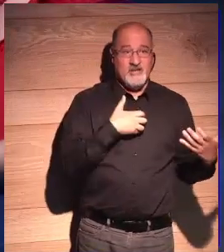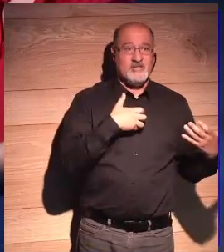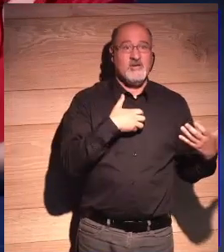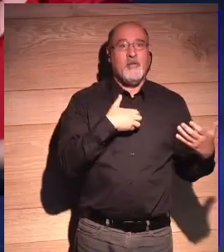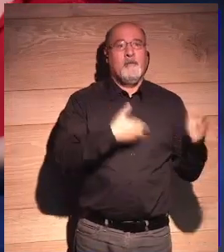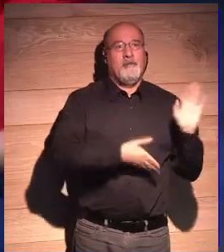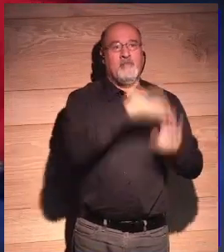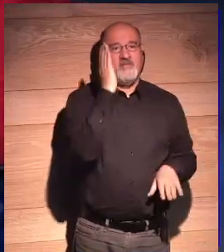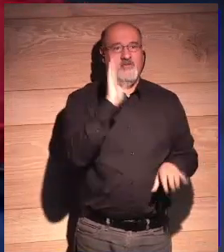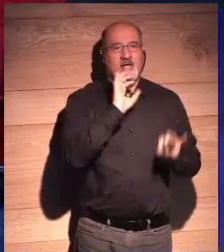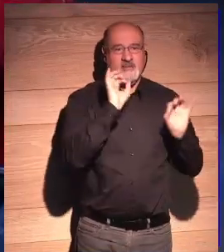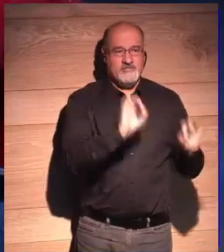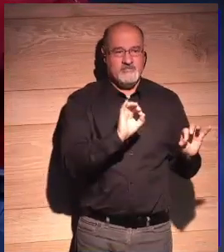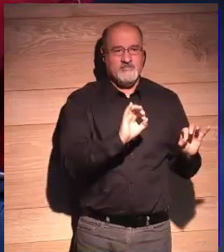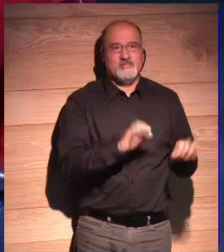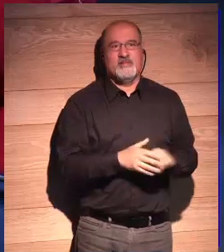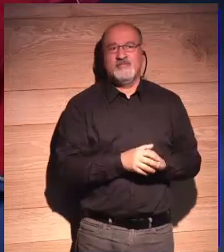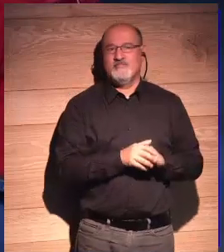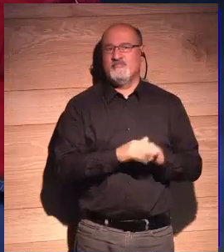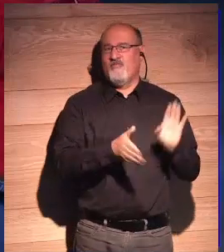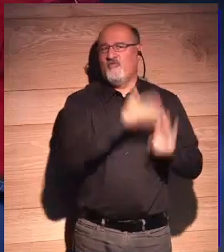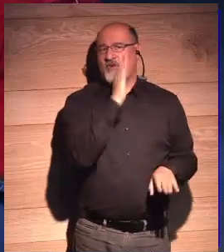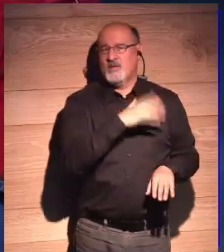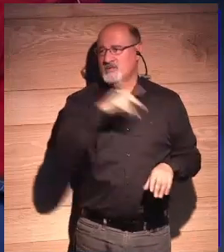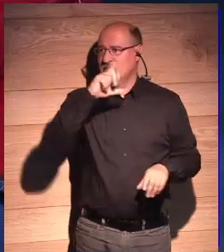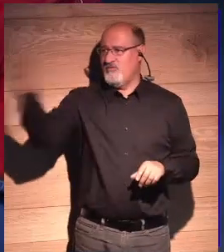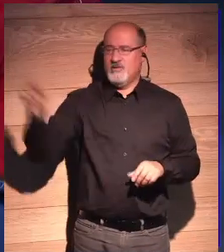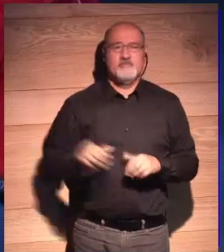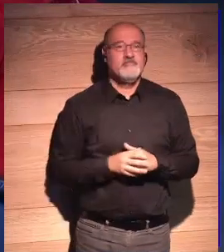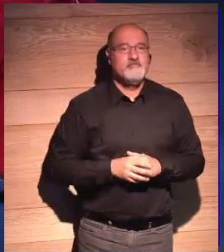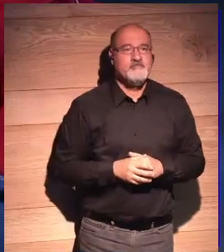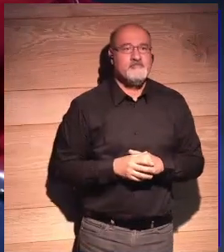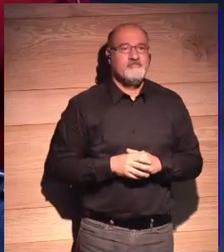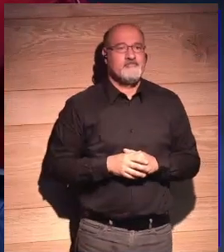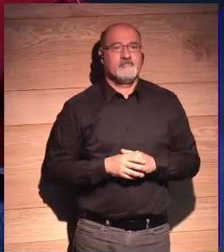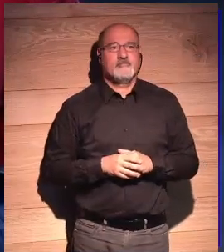perfect moment of meeting somebody that you admire. ¿Y puedes seguir viendo sus películas después?